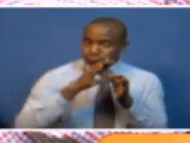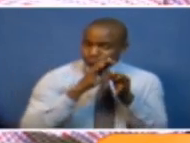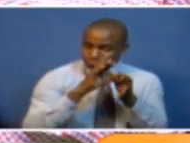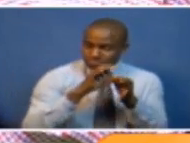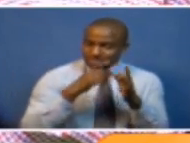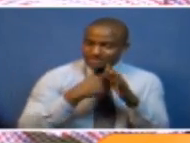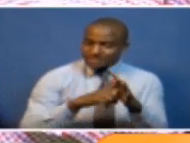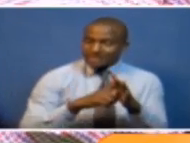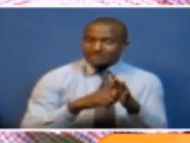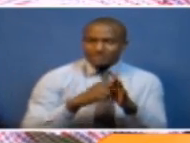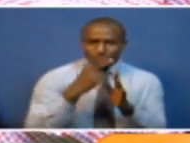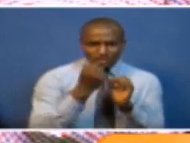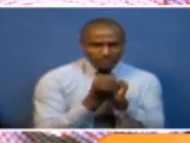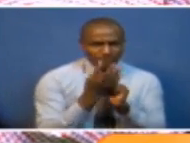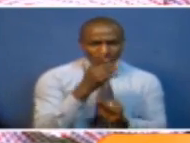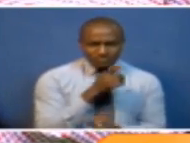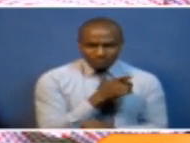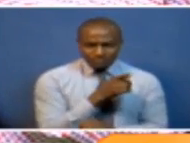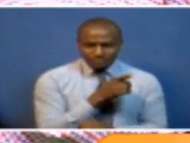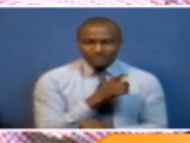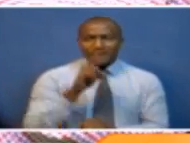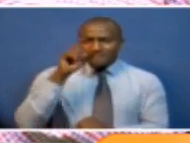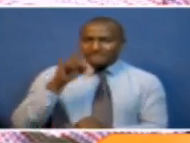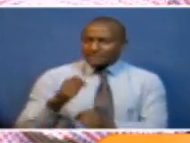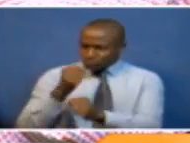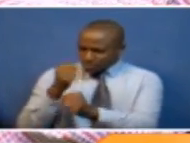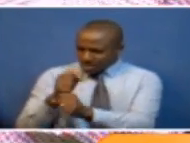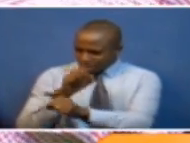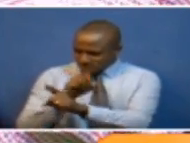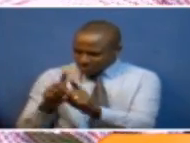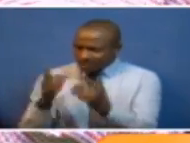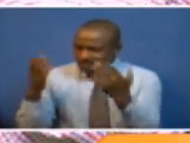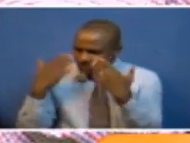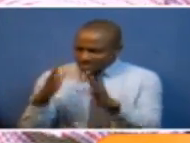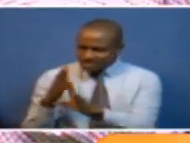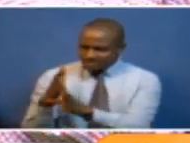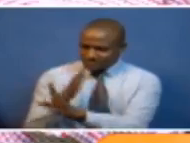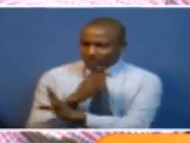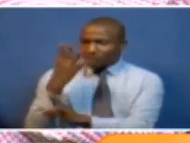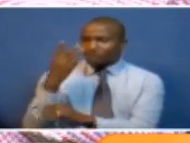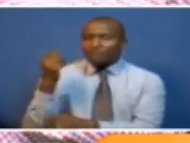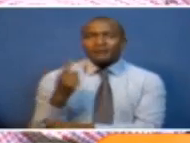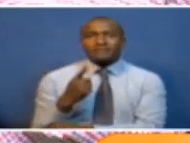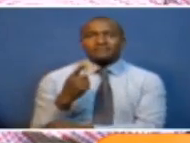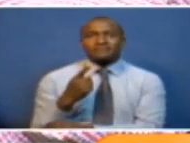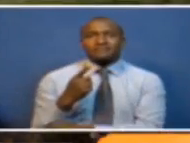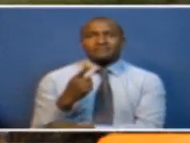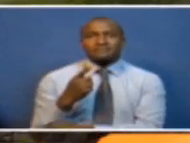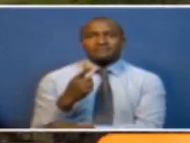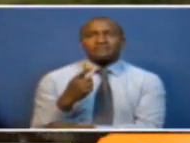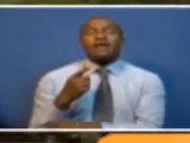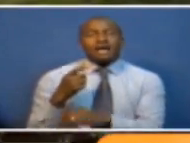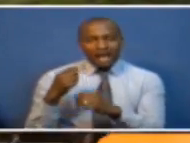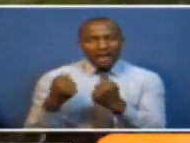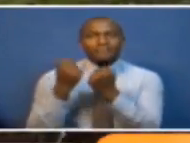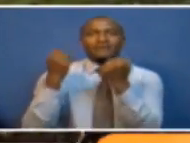December of 2014, the transmission line groundbreaking should have happened 4 months prior to that, in August of 2014, which it did.